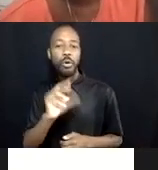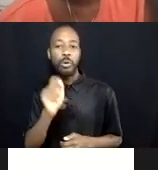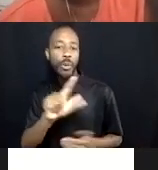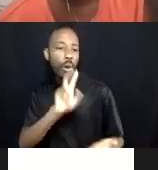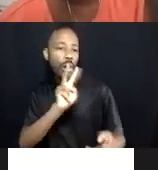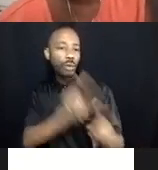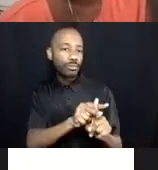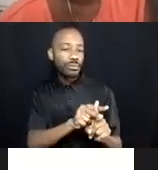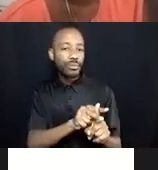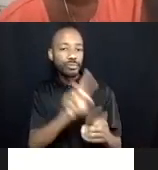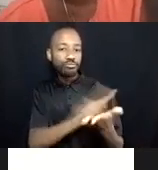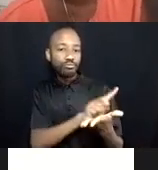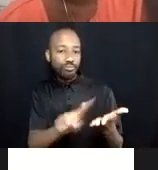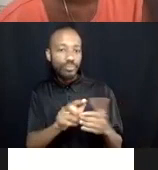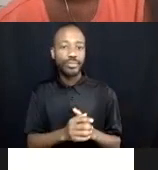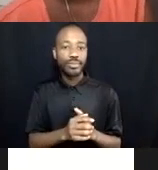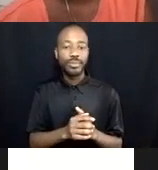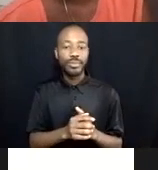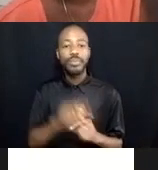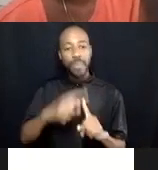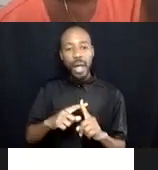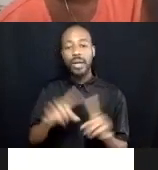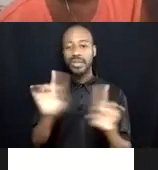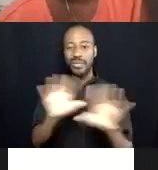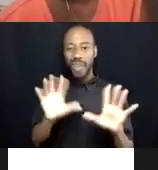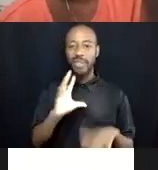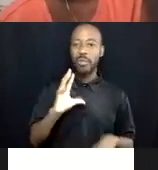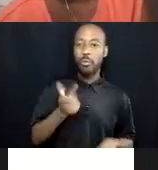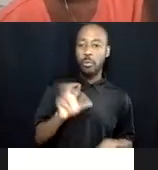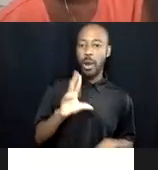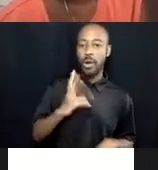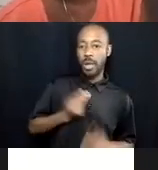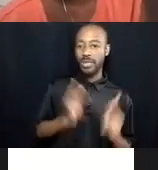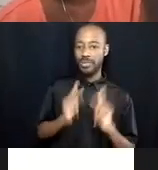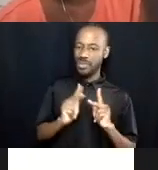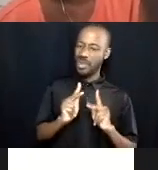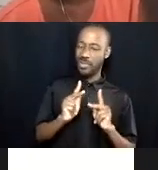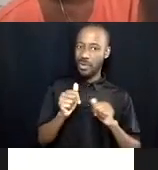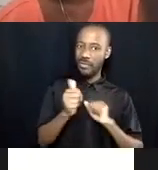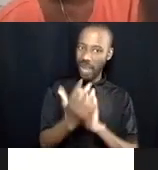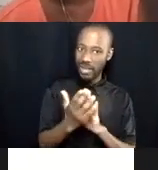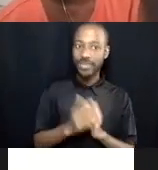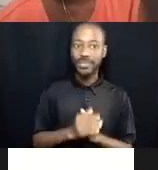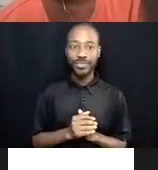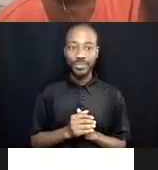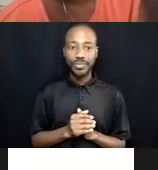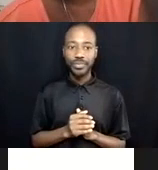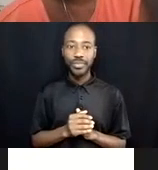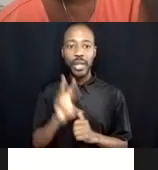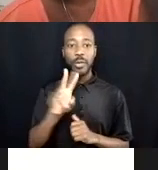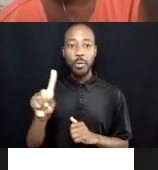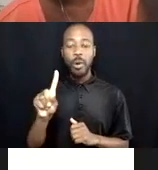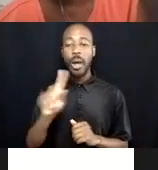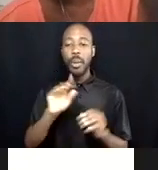that queer and trans people face. More than 61% of LGBTQ survivors were turned away from